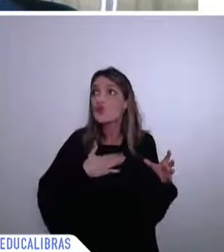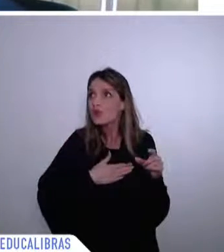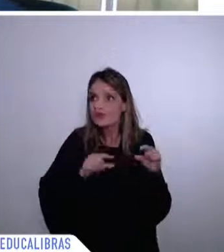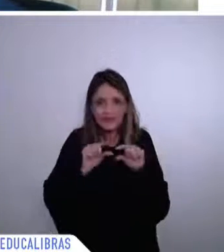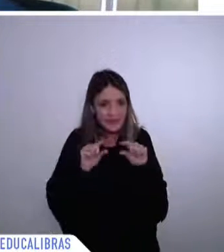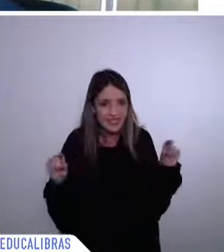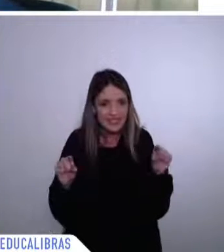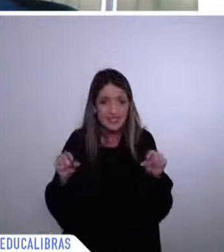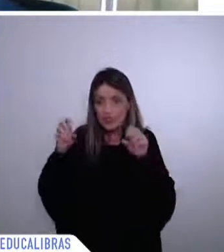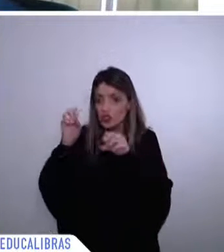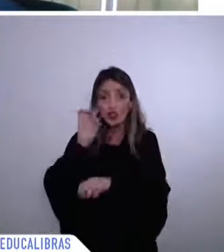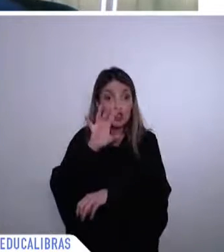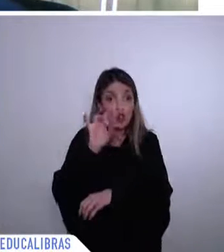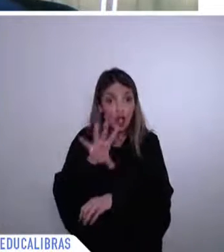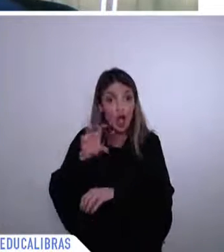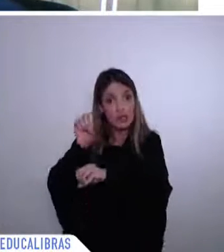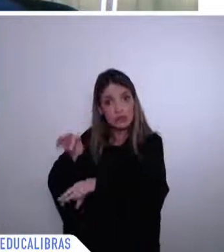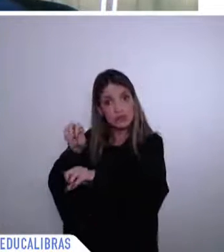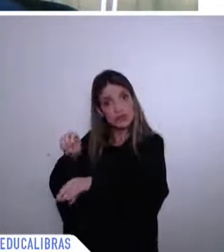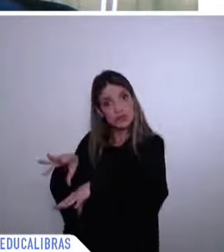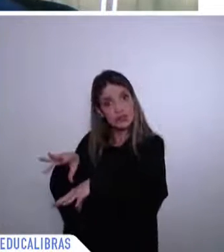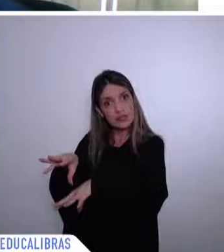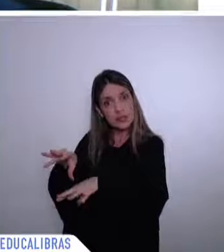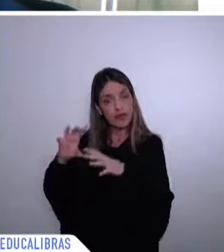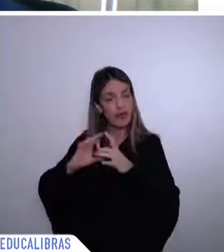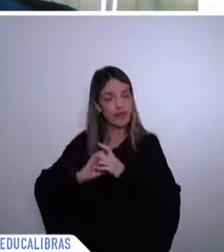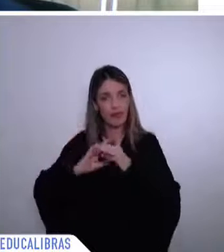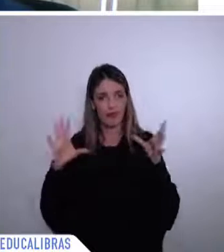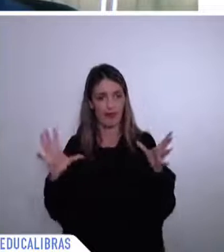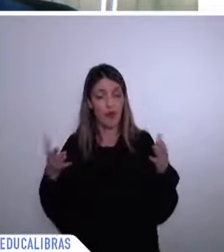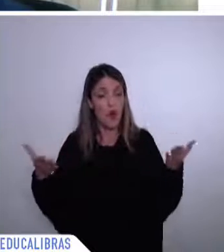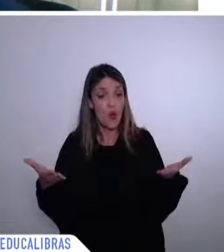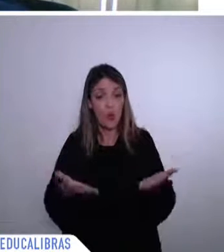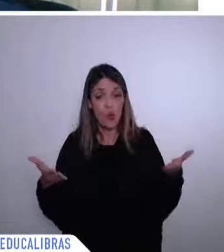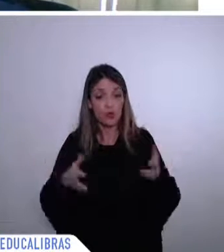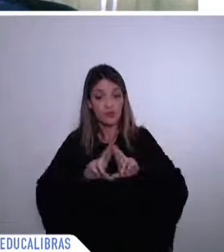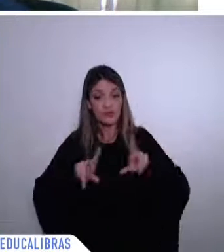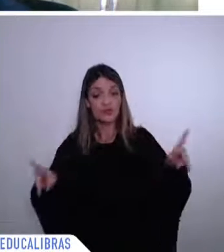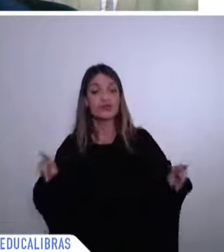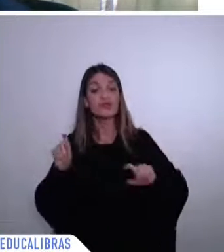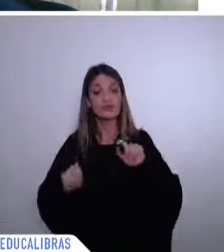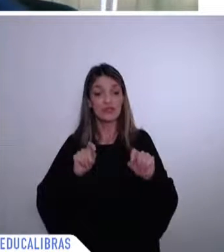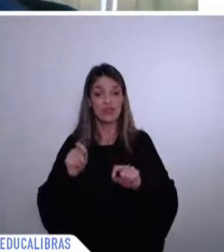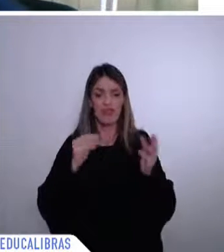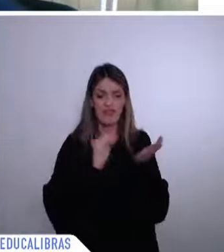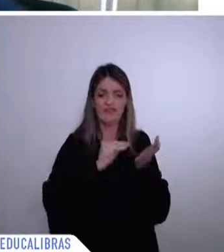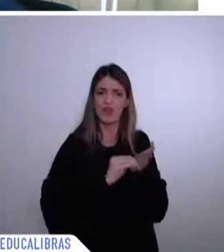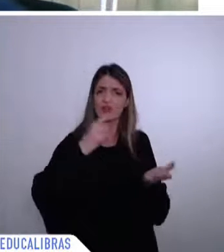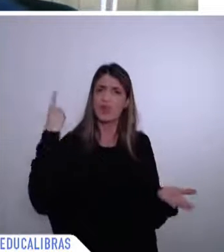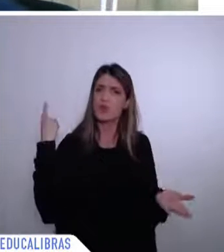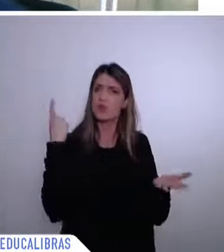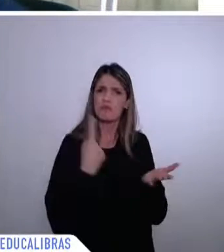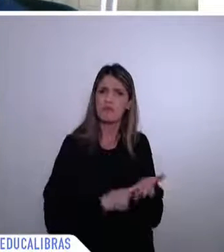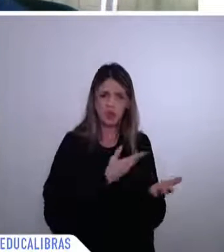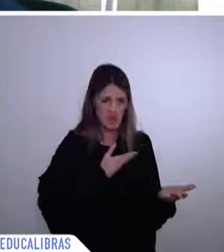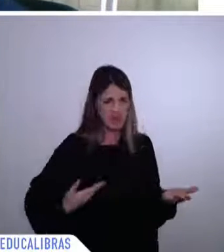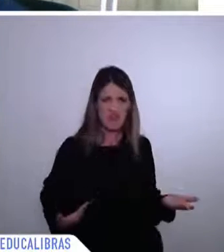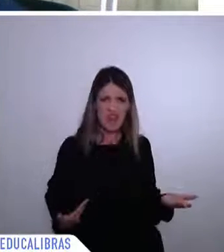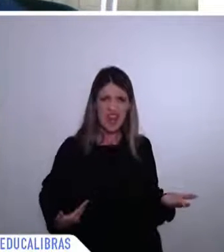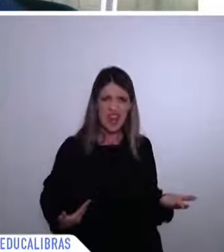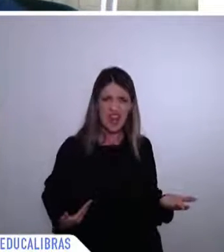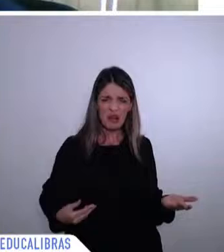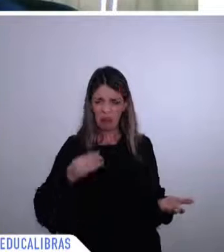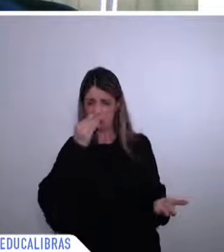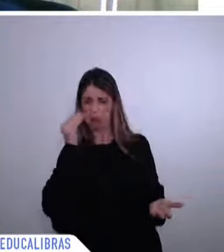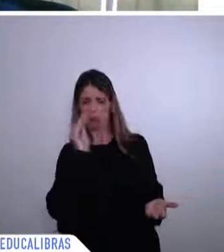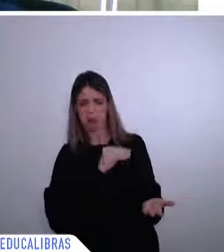frees people. It's a liberation. I love that sentence. We have to imagine that nowadays the main problem